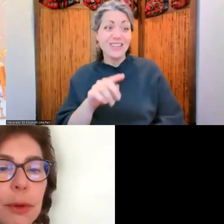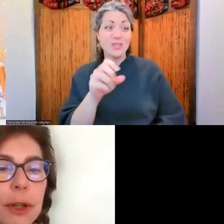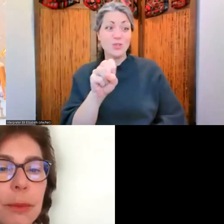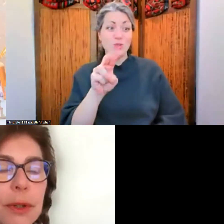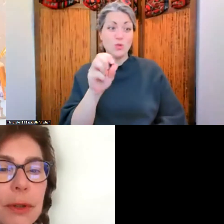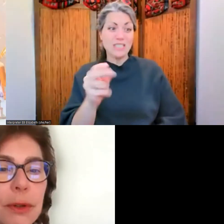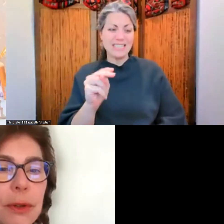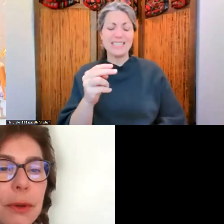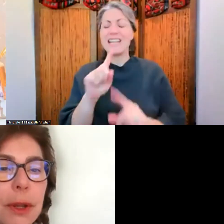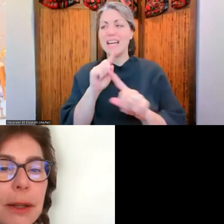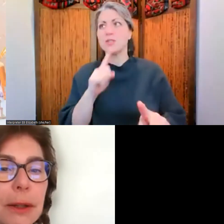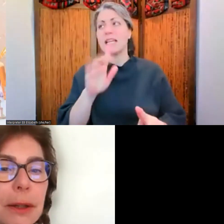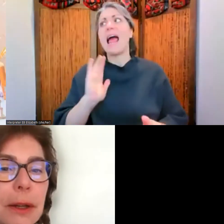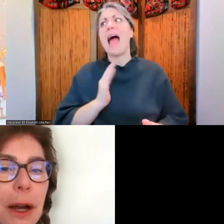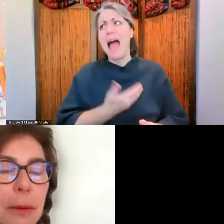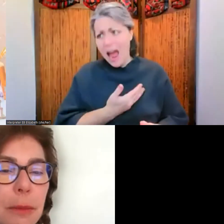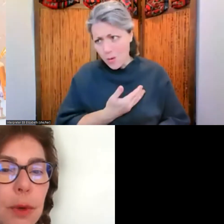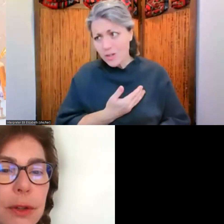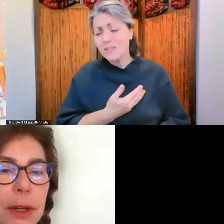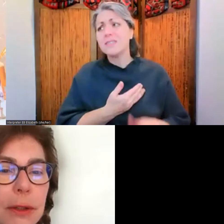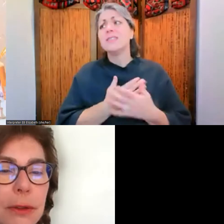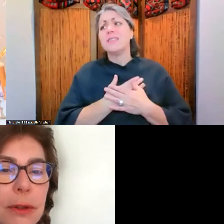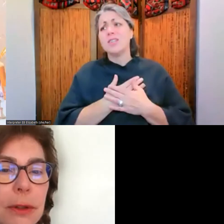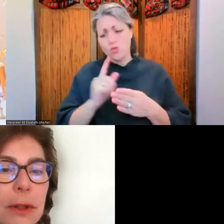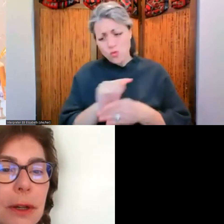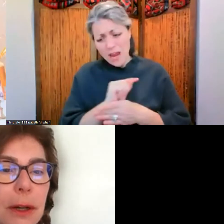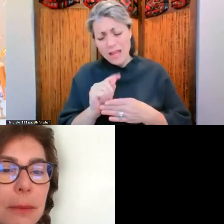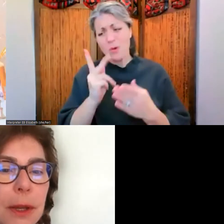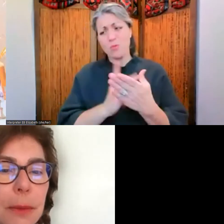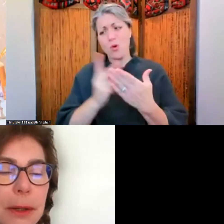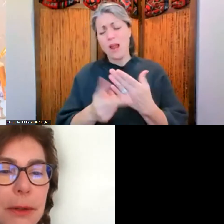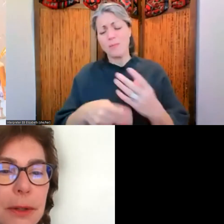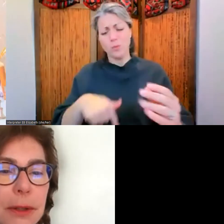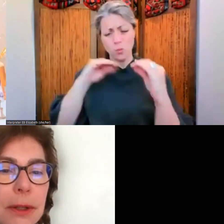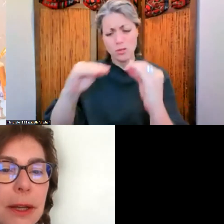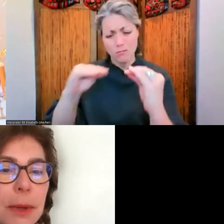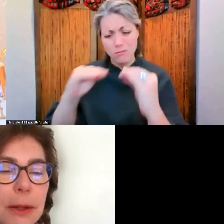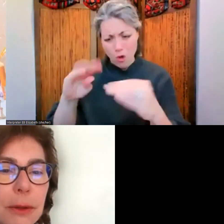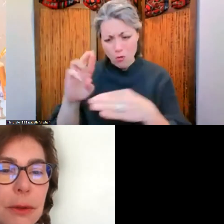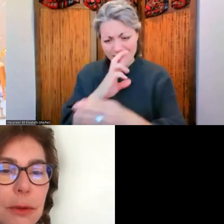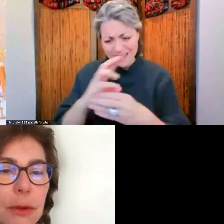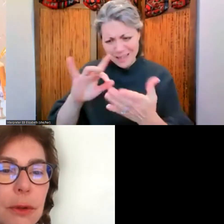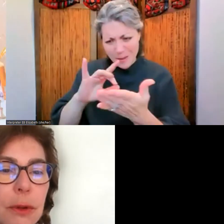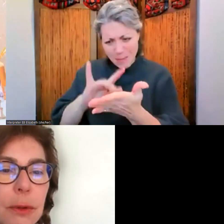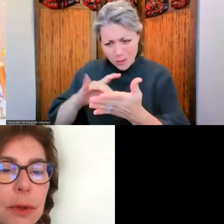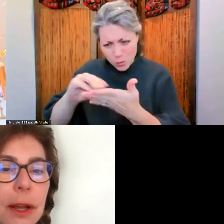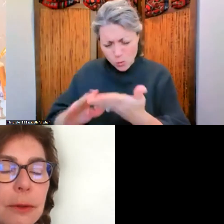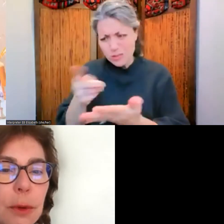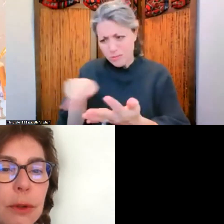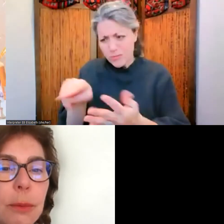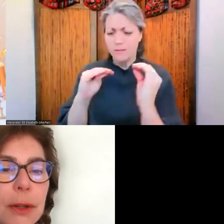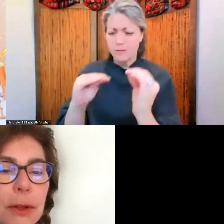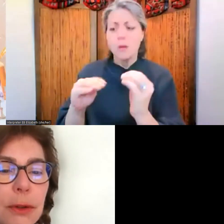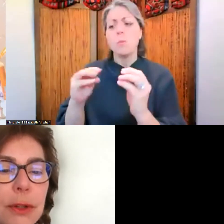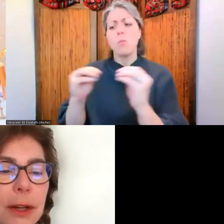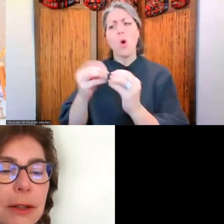training programs is so that residents in medicine and medical students will have a